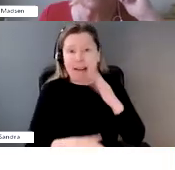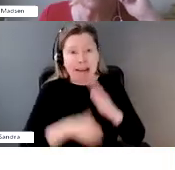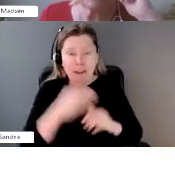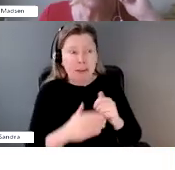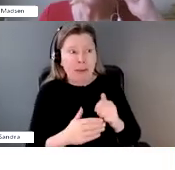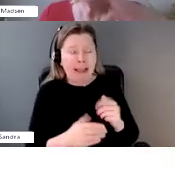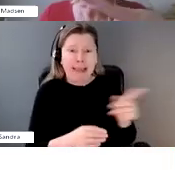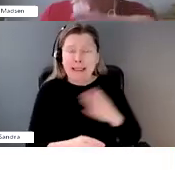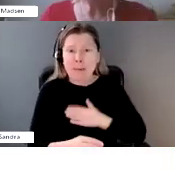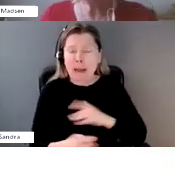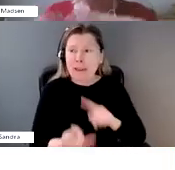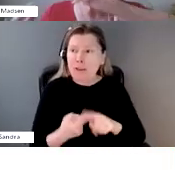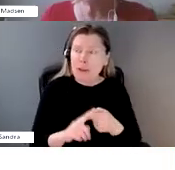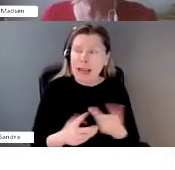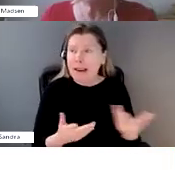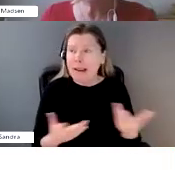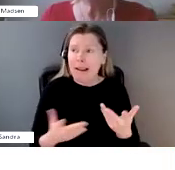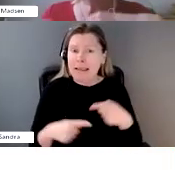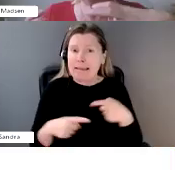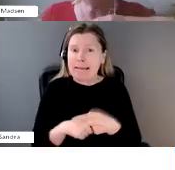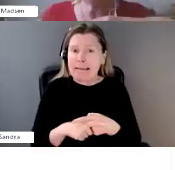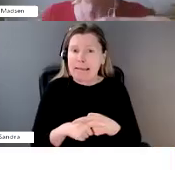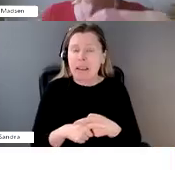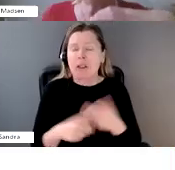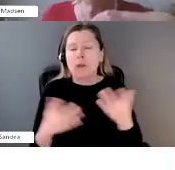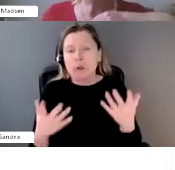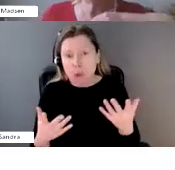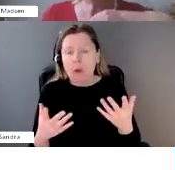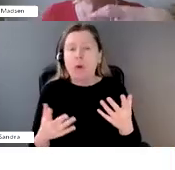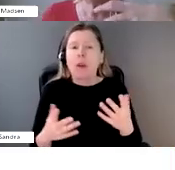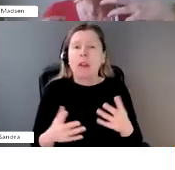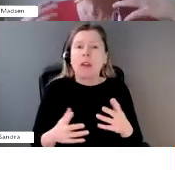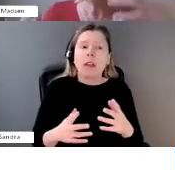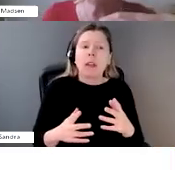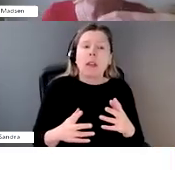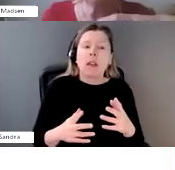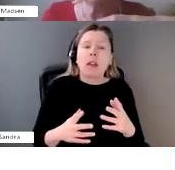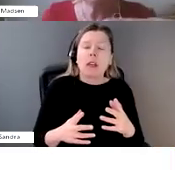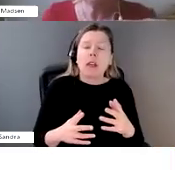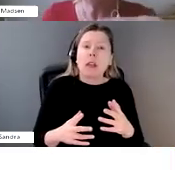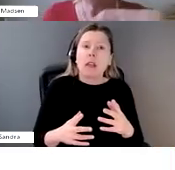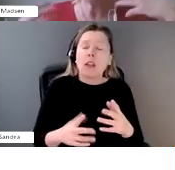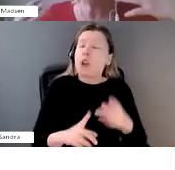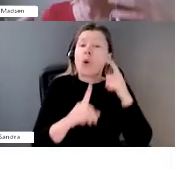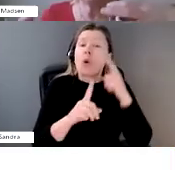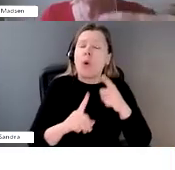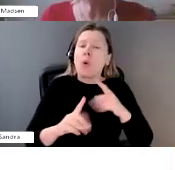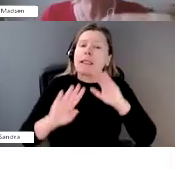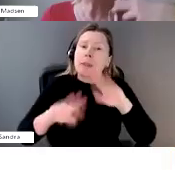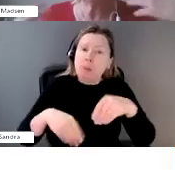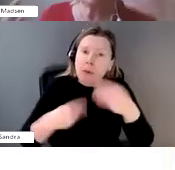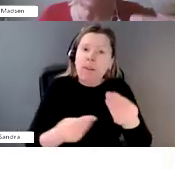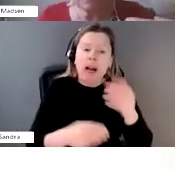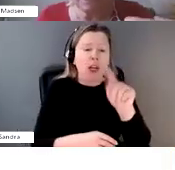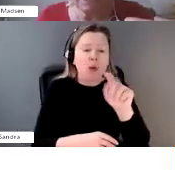friend. So it's this idea of giving people tools in order